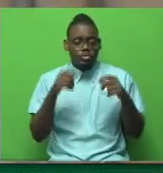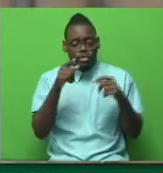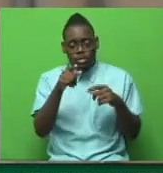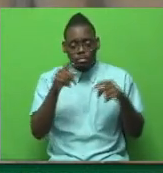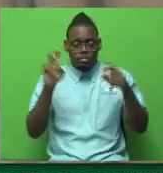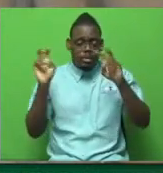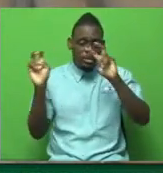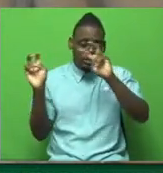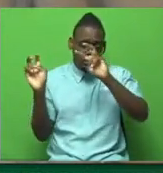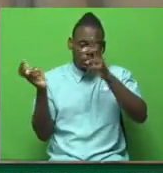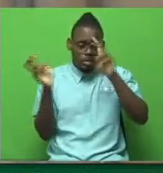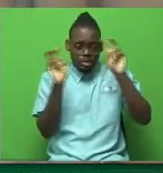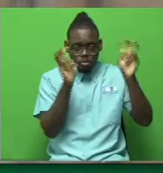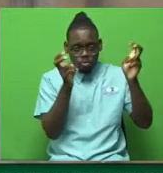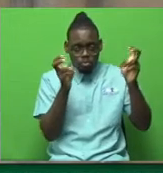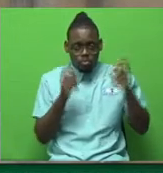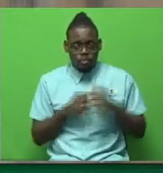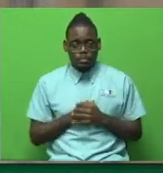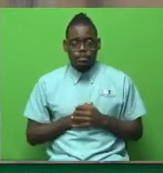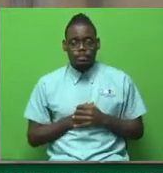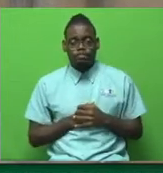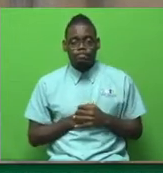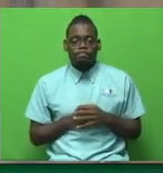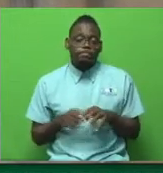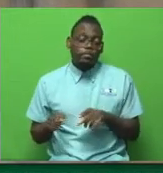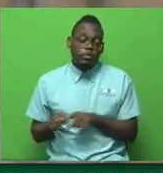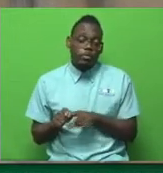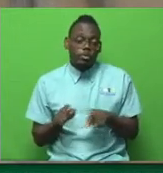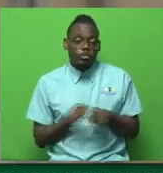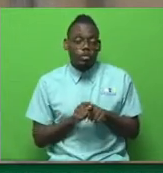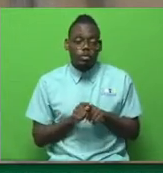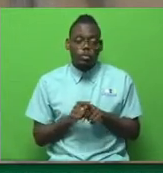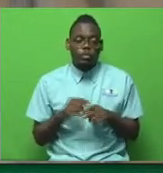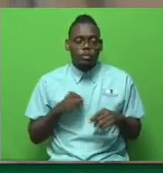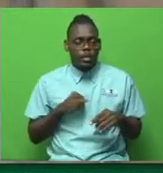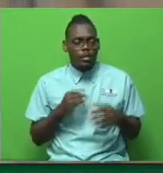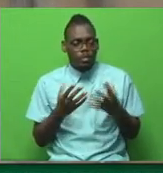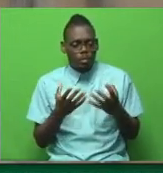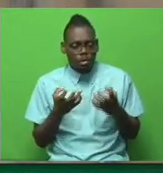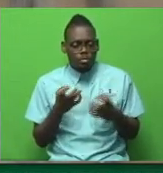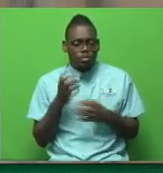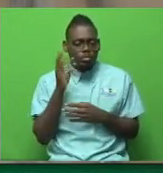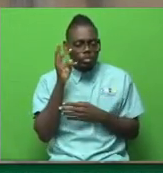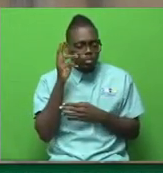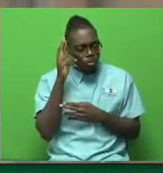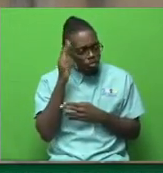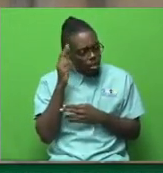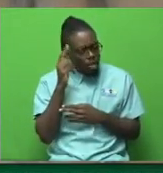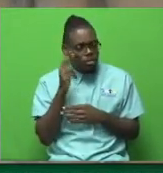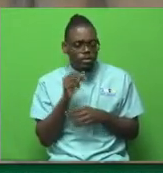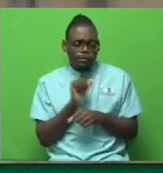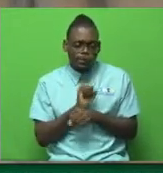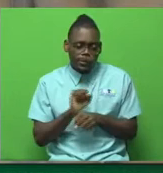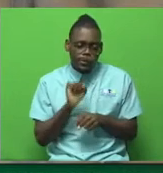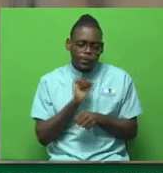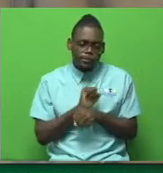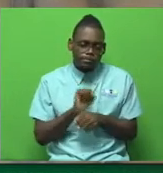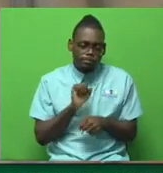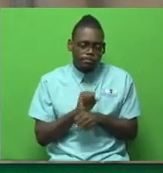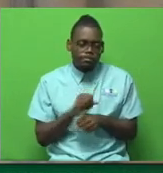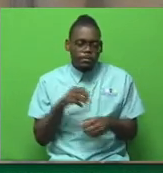and also to recognize the good work done in the psip program